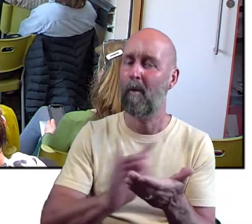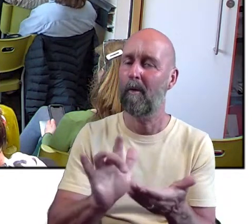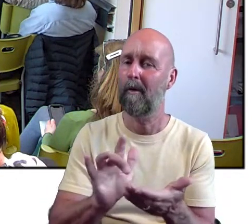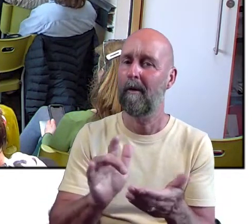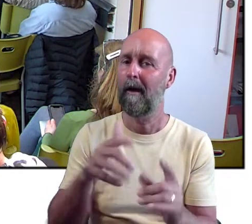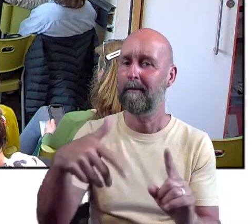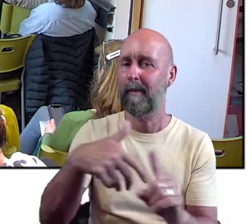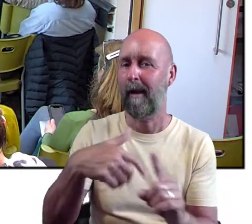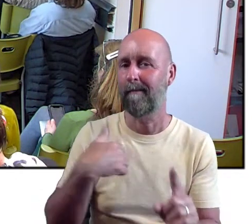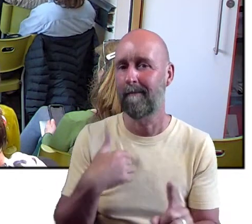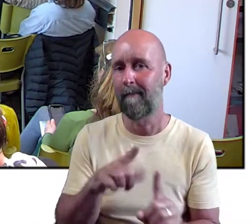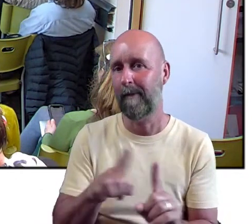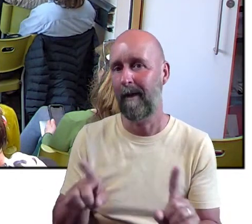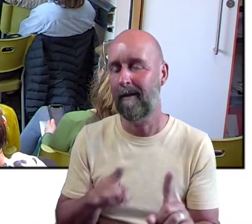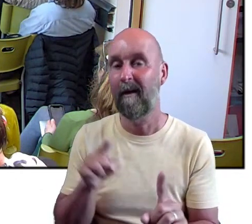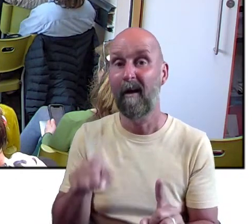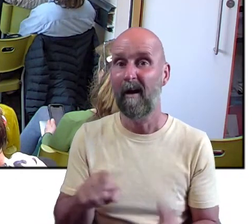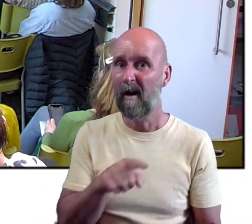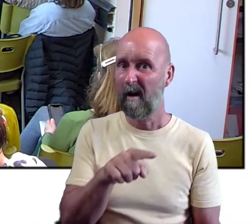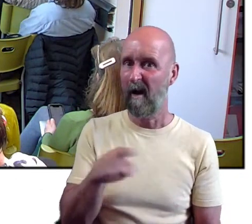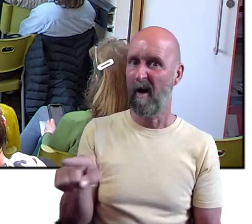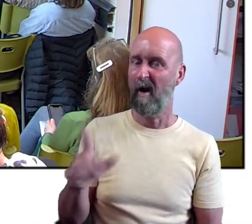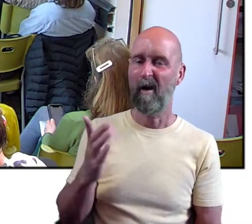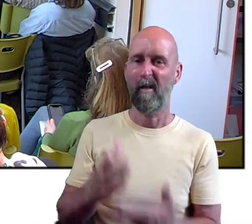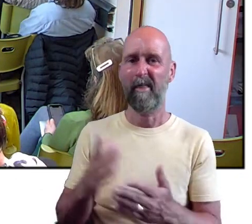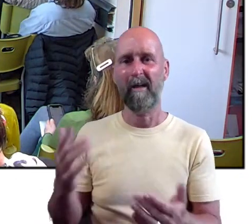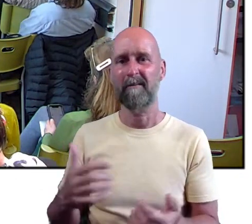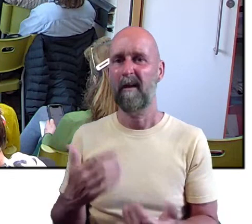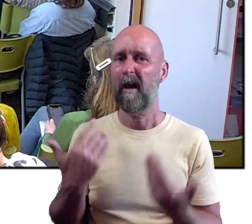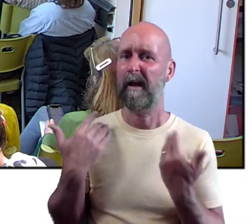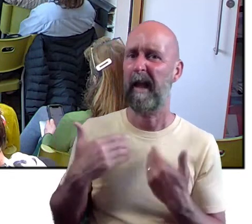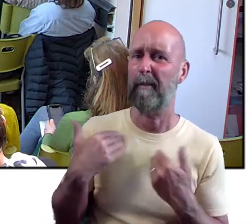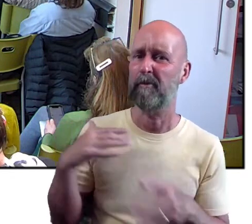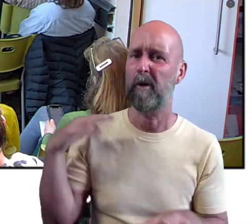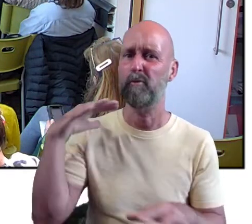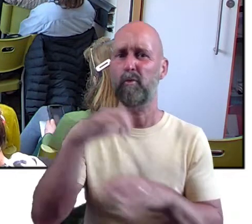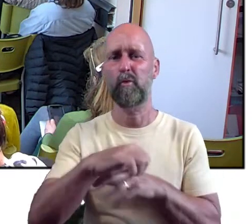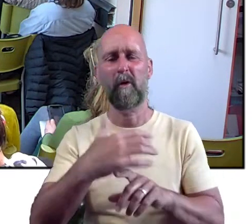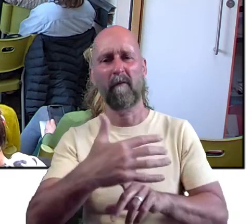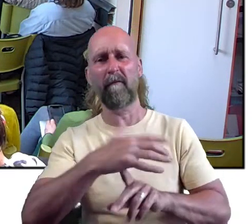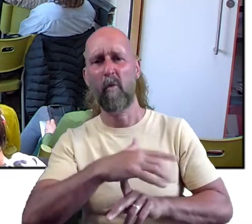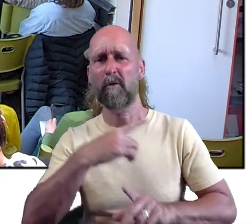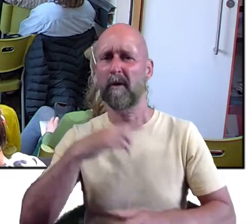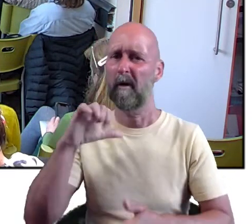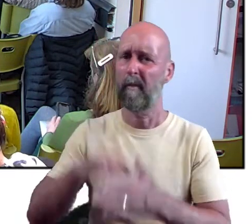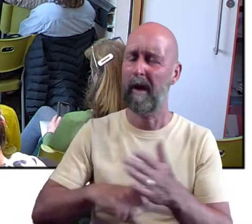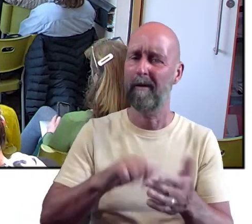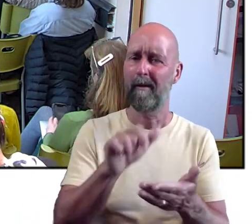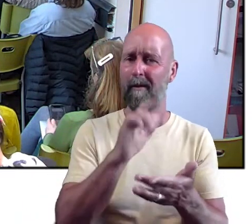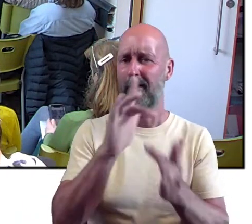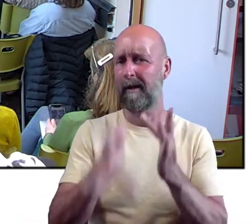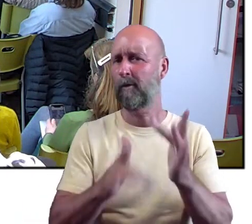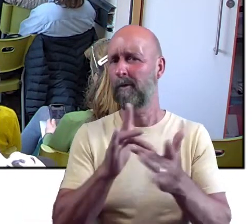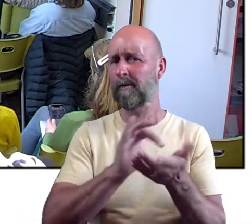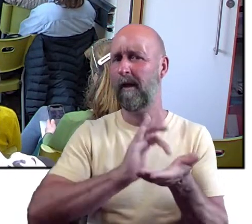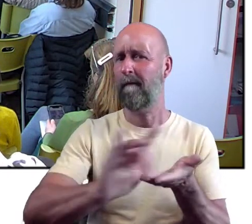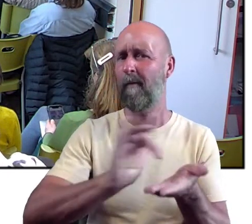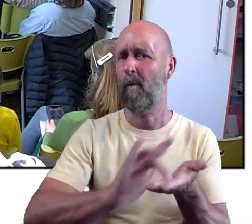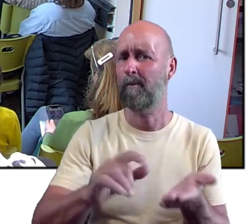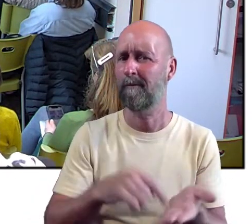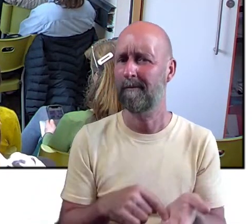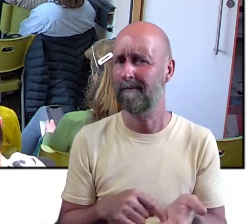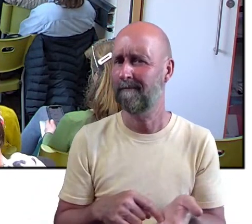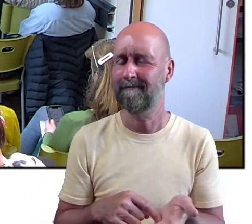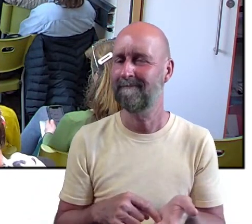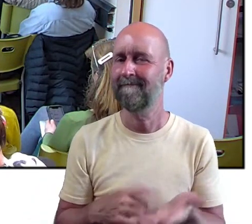like, oh my God, this is just like capitalism shouting in my face saying, get a smartphone. And and so now it's almost like,